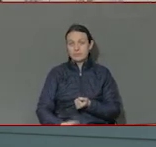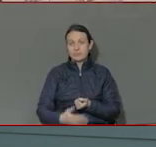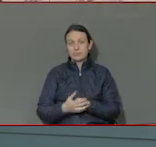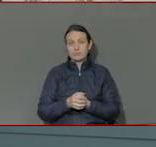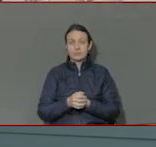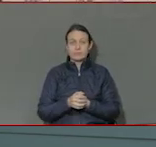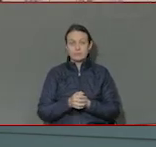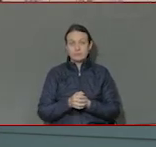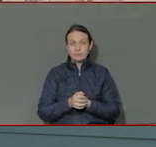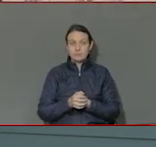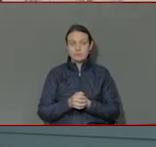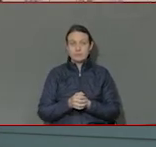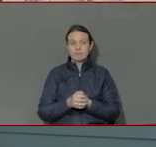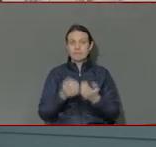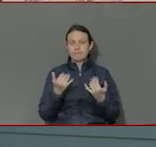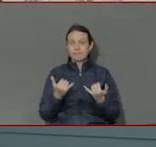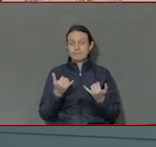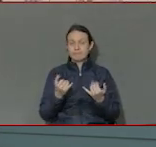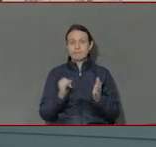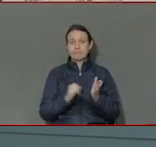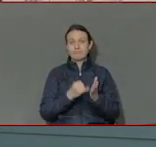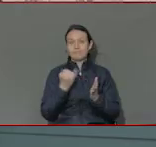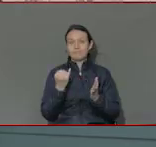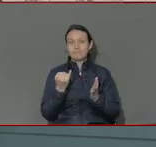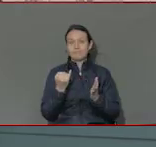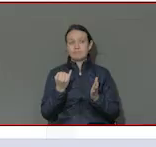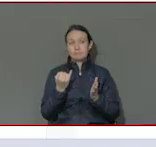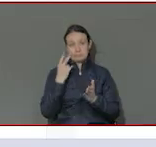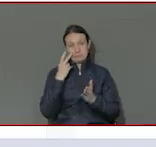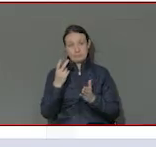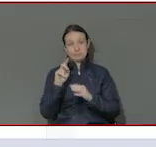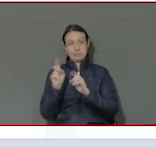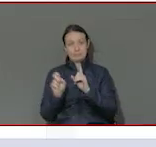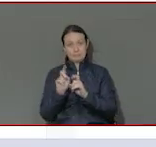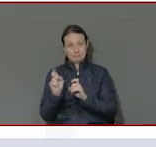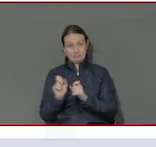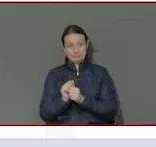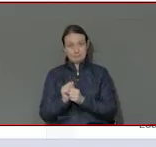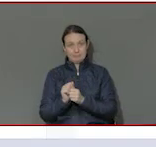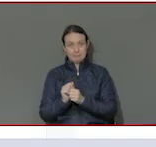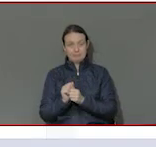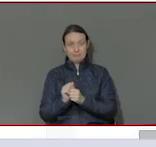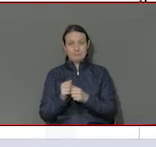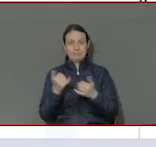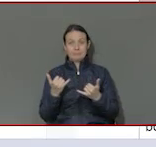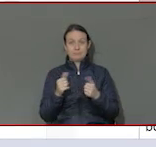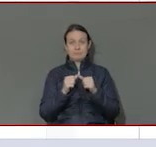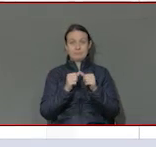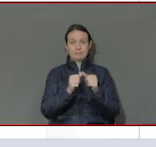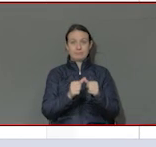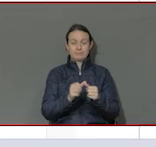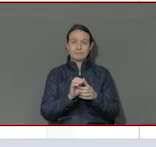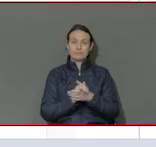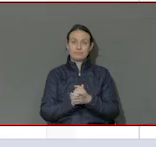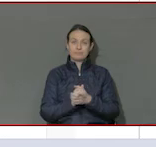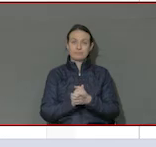So that is just what I wanted us to look at. Now, the other thing that